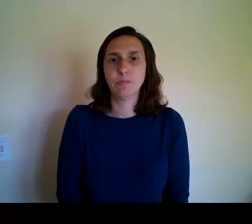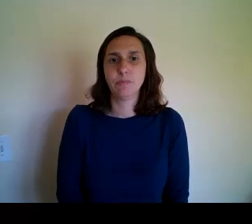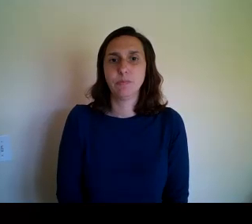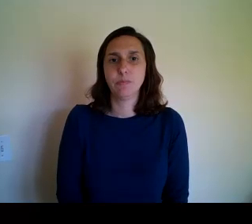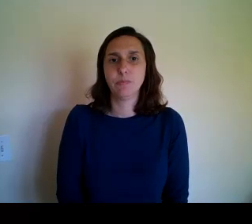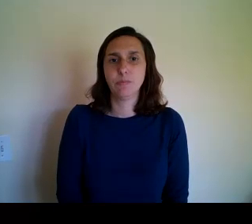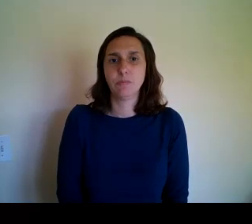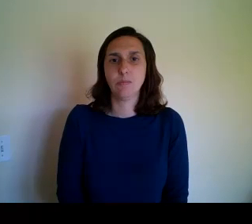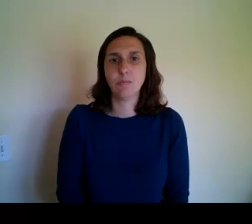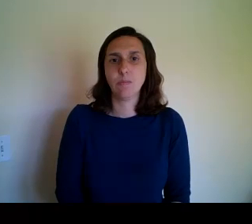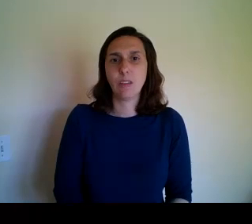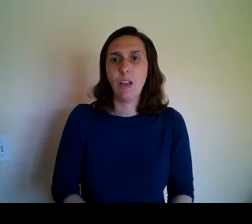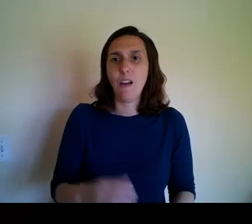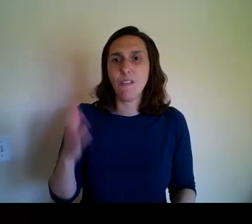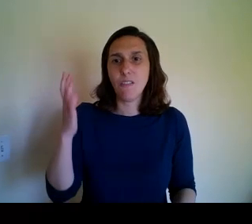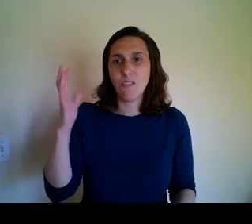the function 1/2